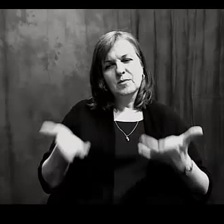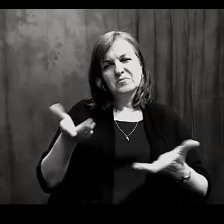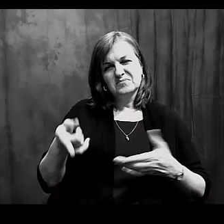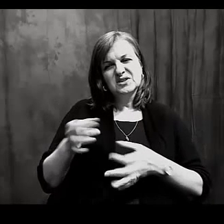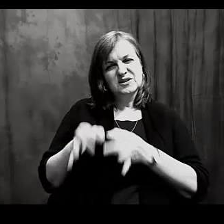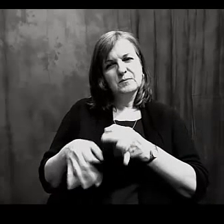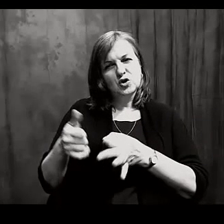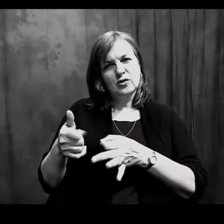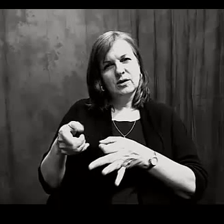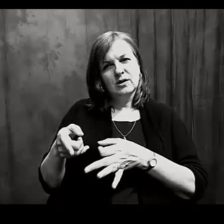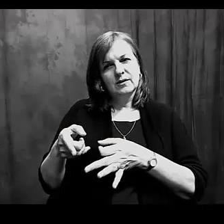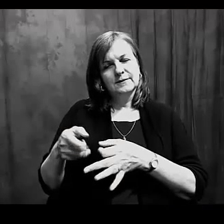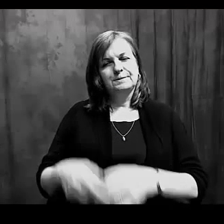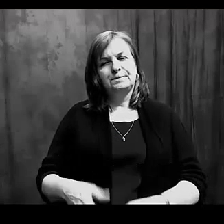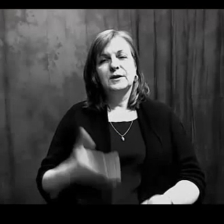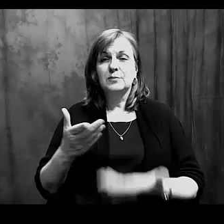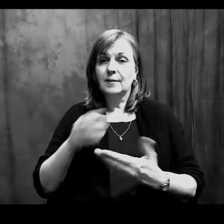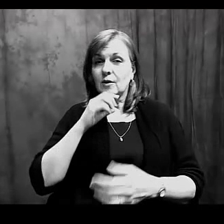Probably.